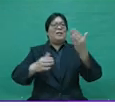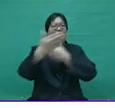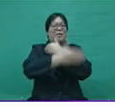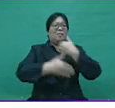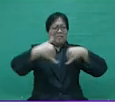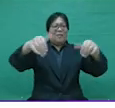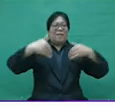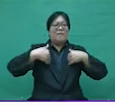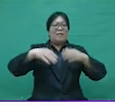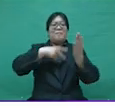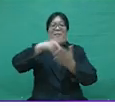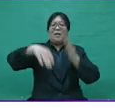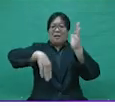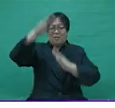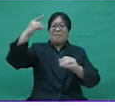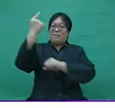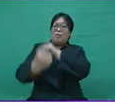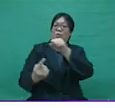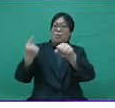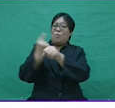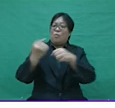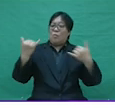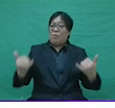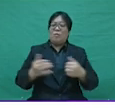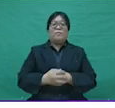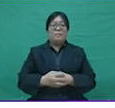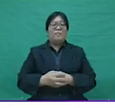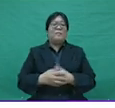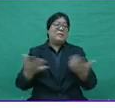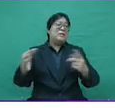some countries and pays for more than a year.